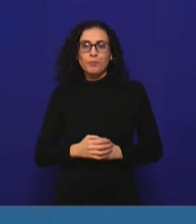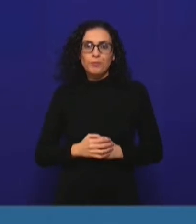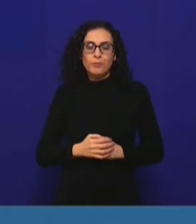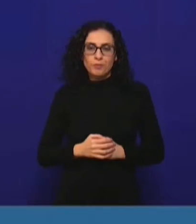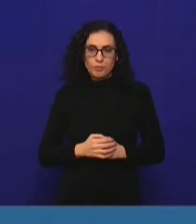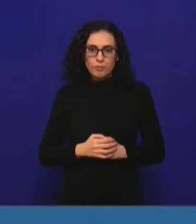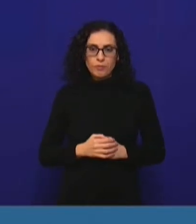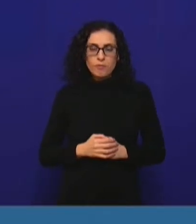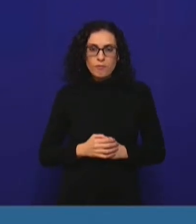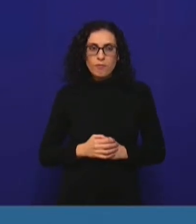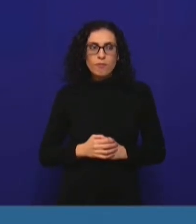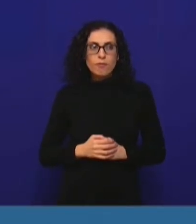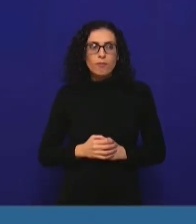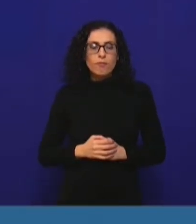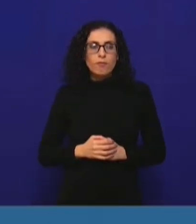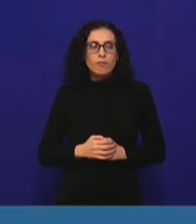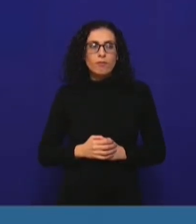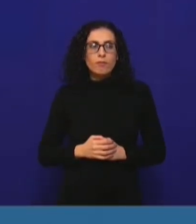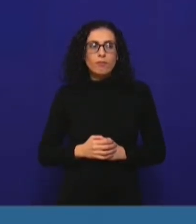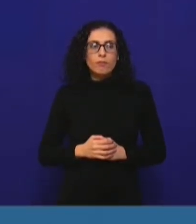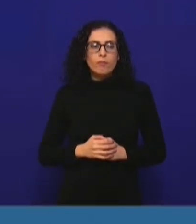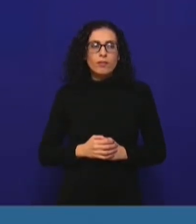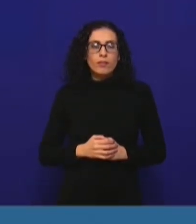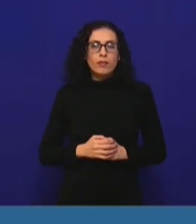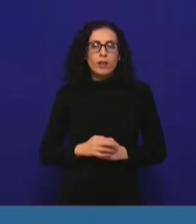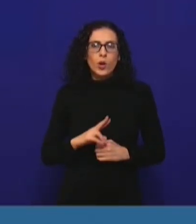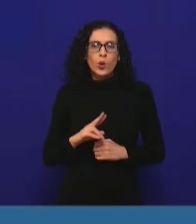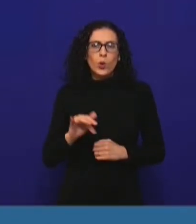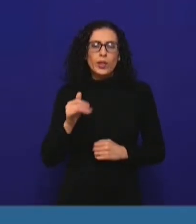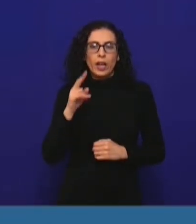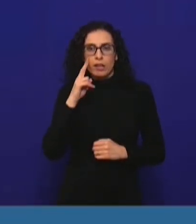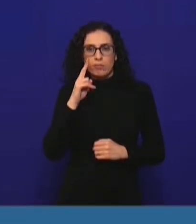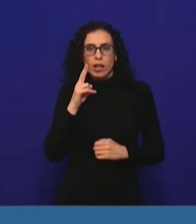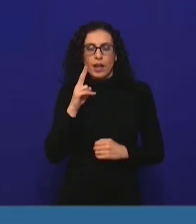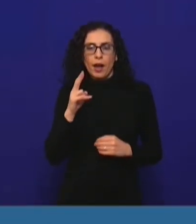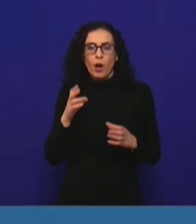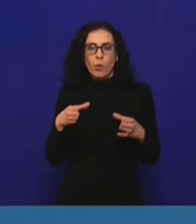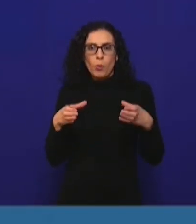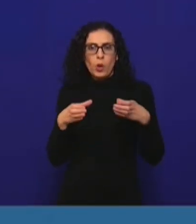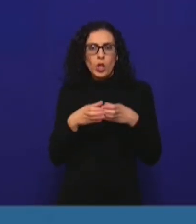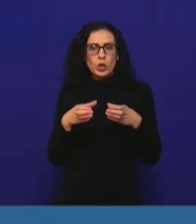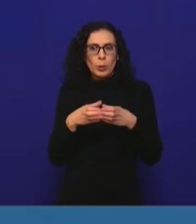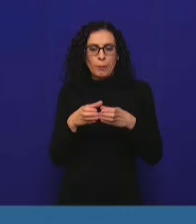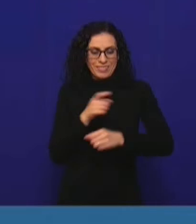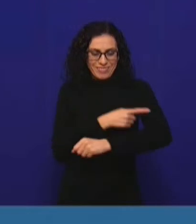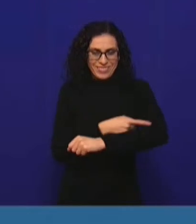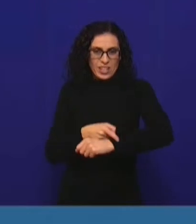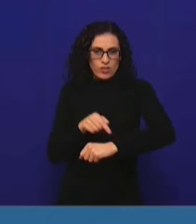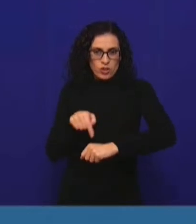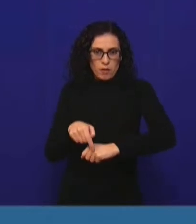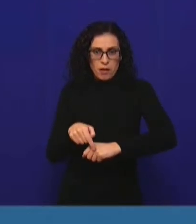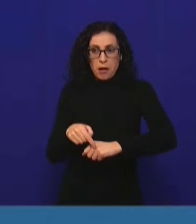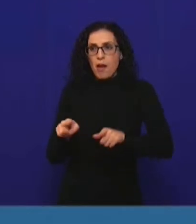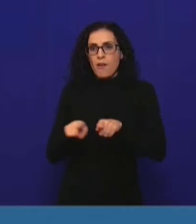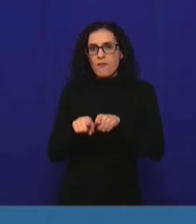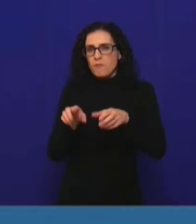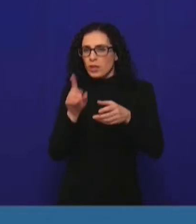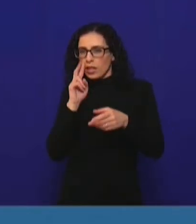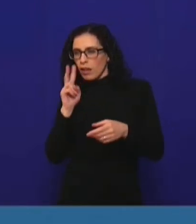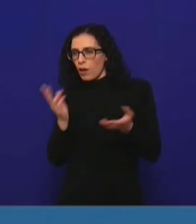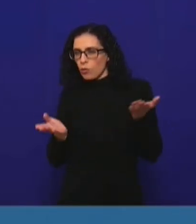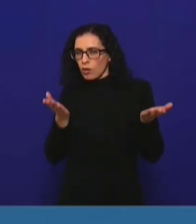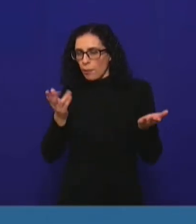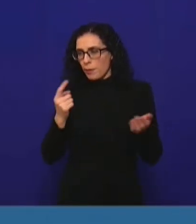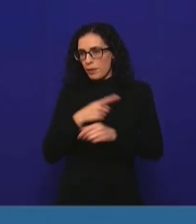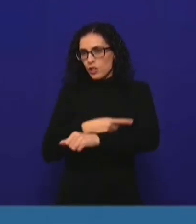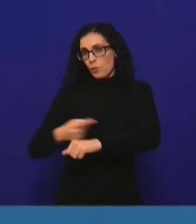ta' 40 sena. U jekk inqablu ma' dawk il-gruppi li kellna din il-ġimgħa meta tħares mal-gruppi li kellna il-ġimgħa